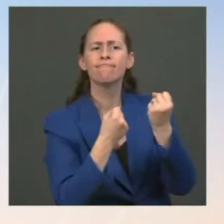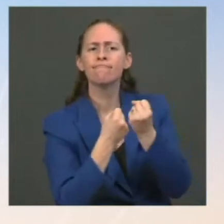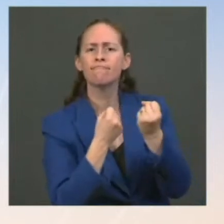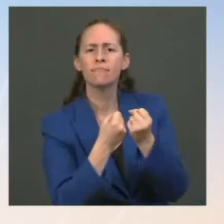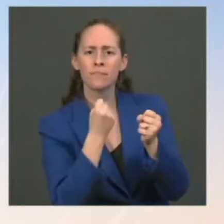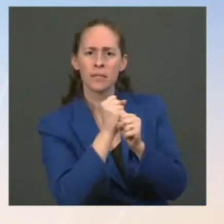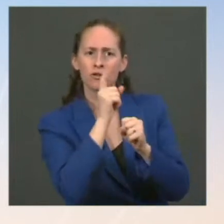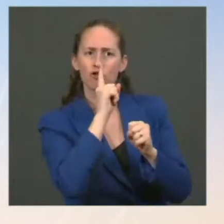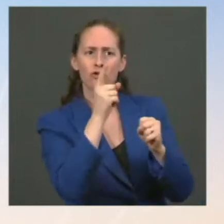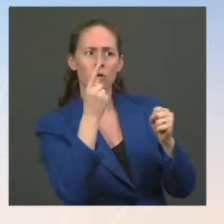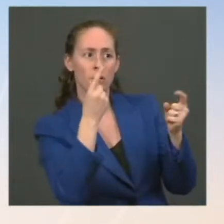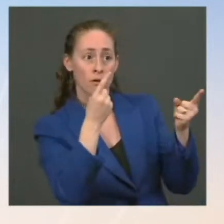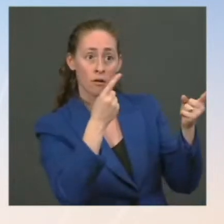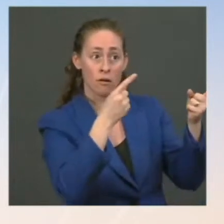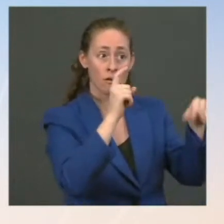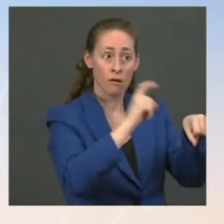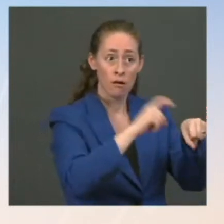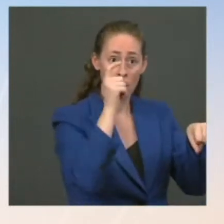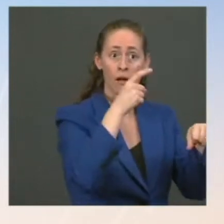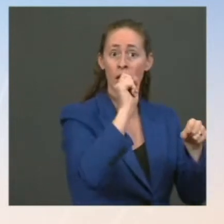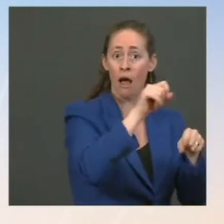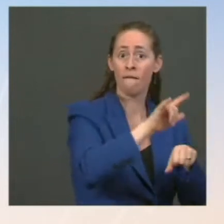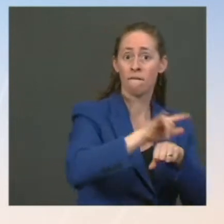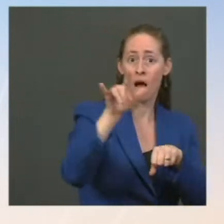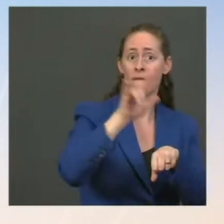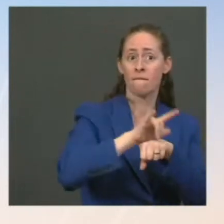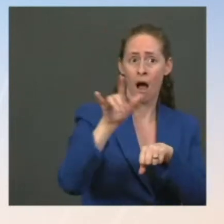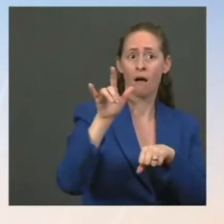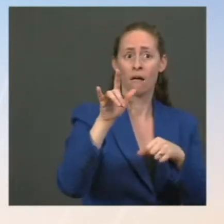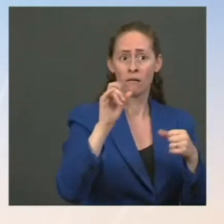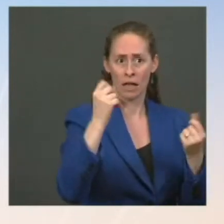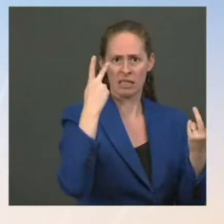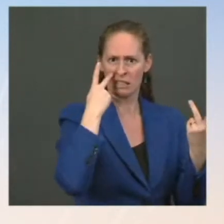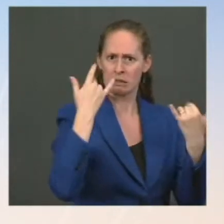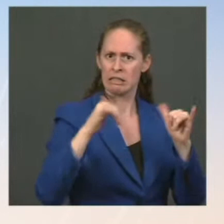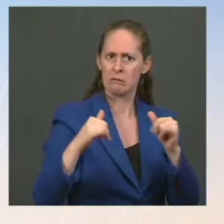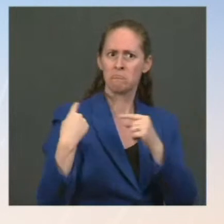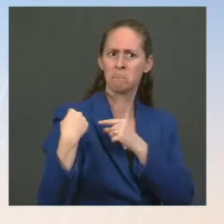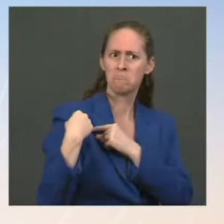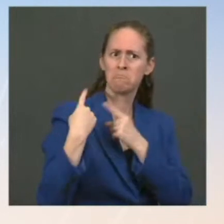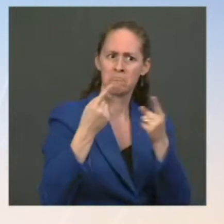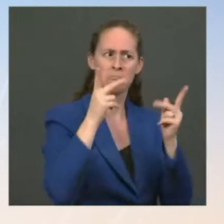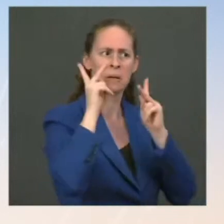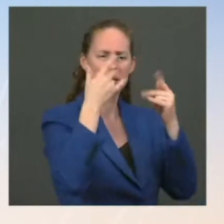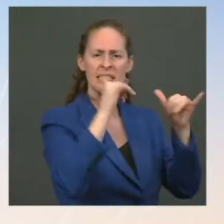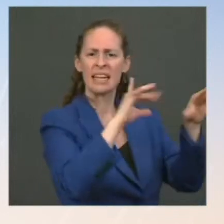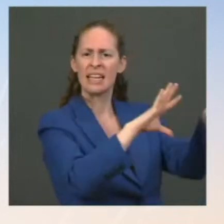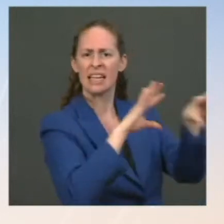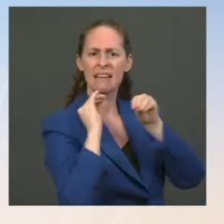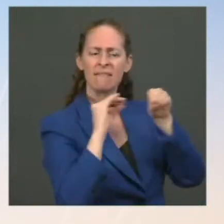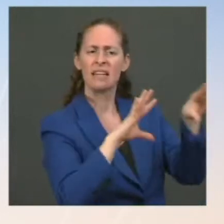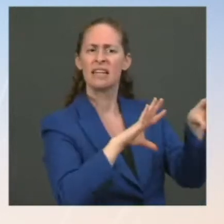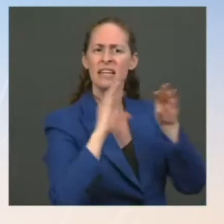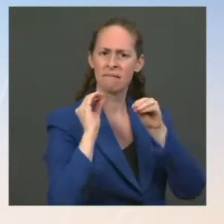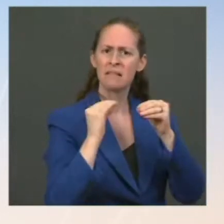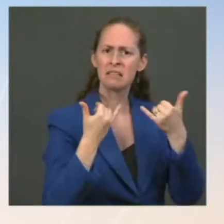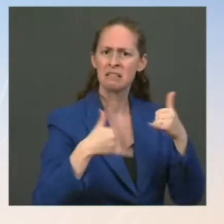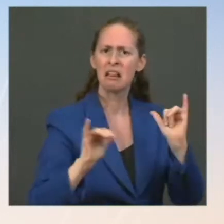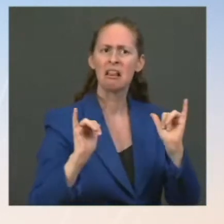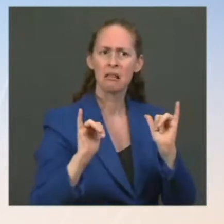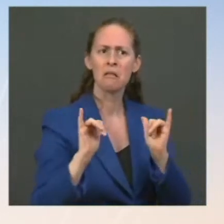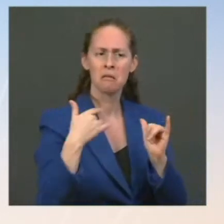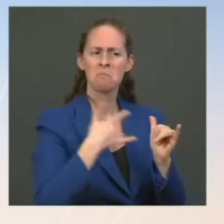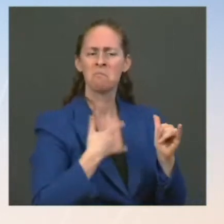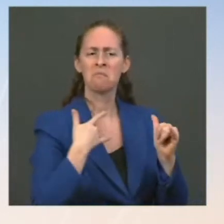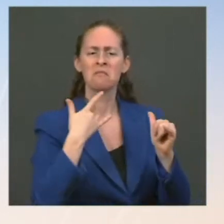of flights and that flights are back up and operational. We have seen many people depart, and that we expect and hope will be ongoing.